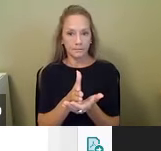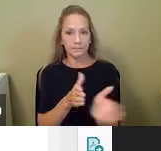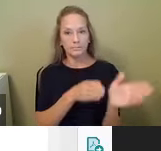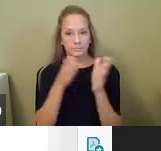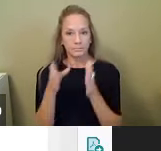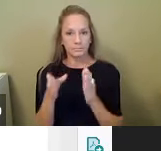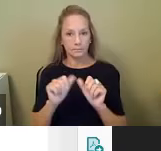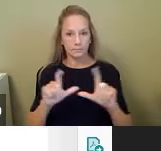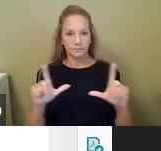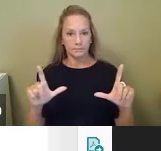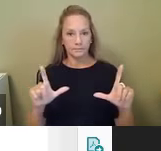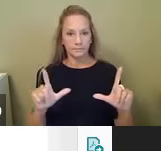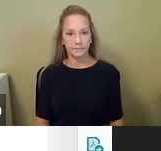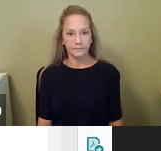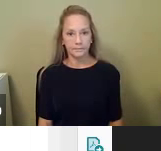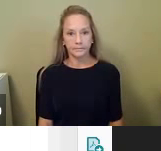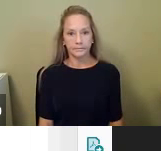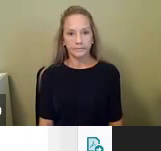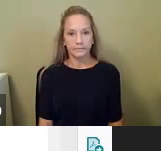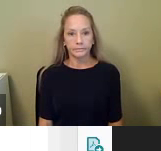Next slide, please.